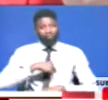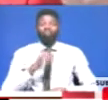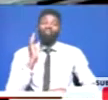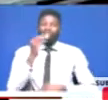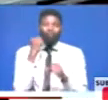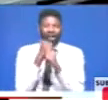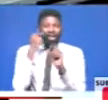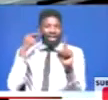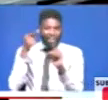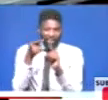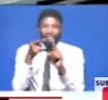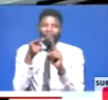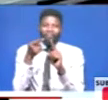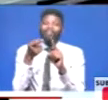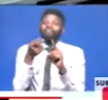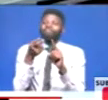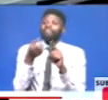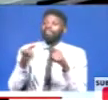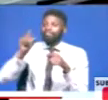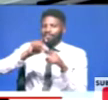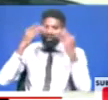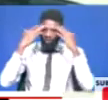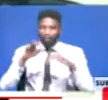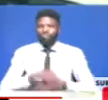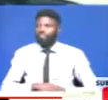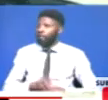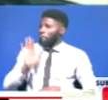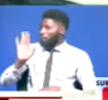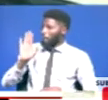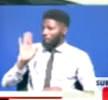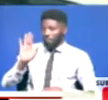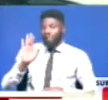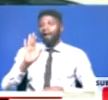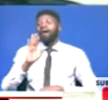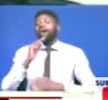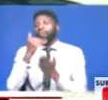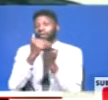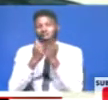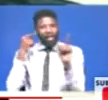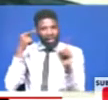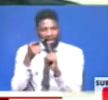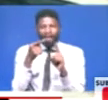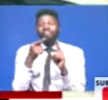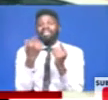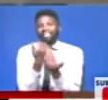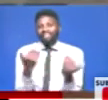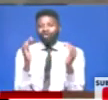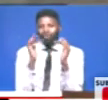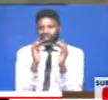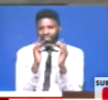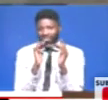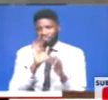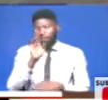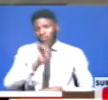increase awareness the initiative by child fund focuses on enhancing the safety of children online in nairobi and mombasa which are said to be the